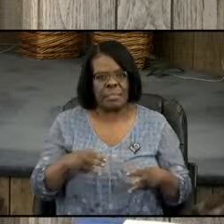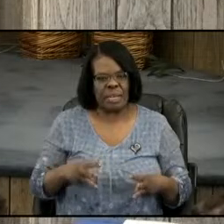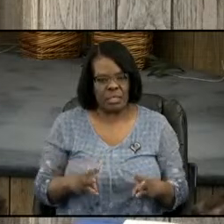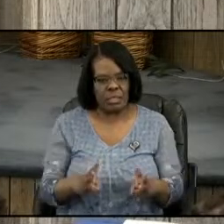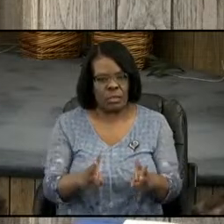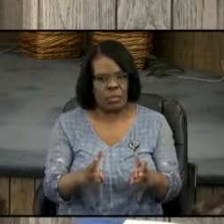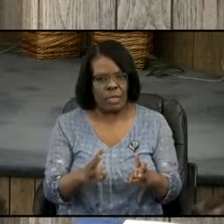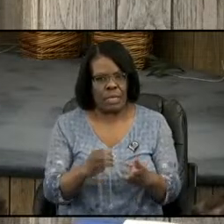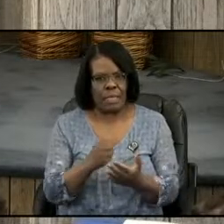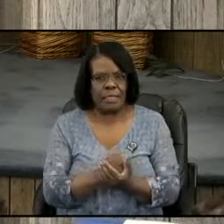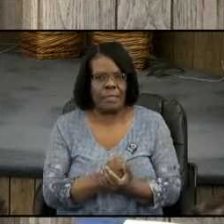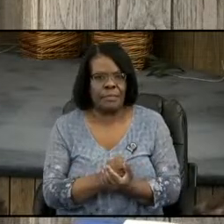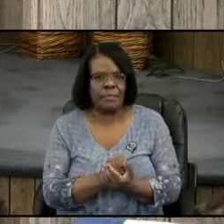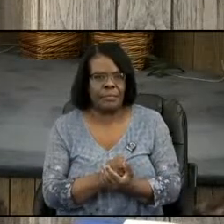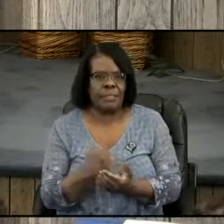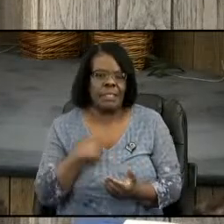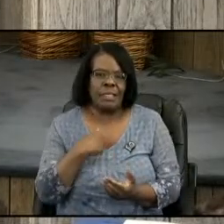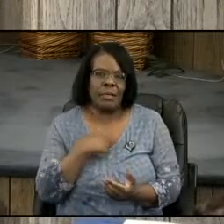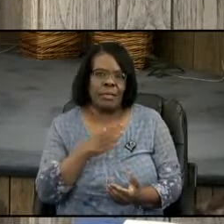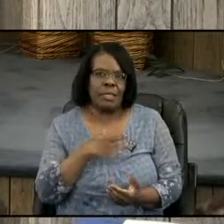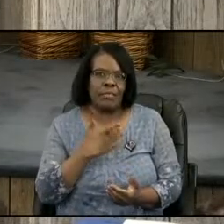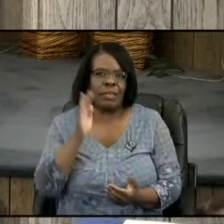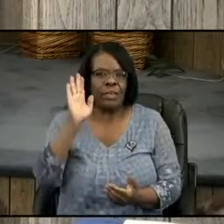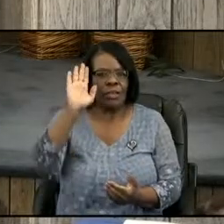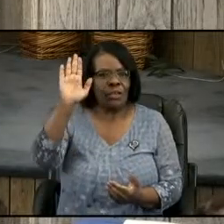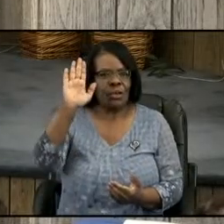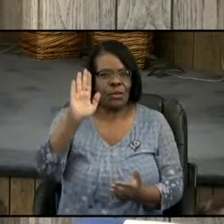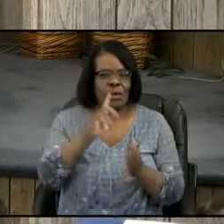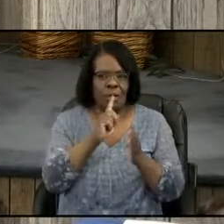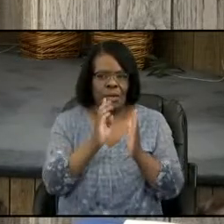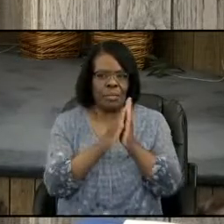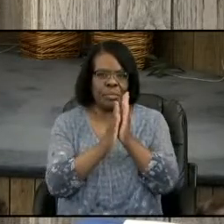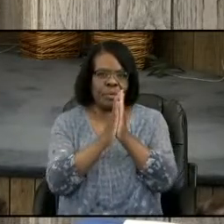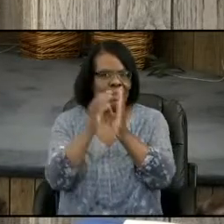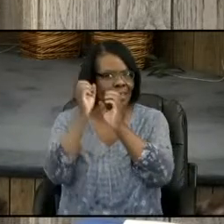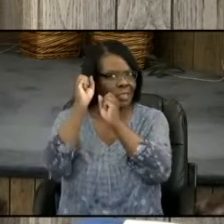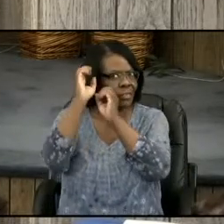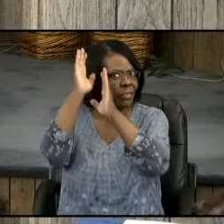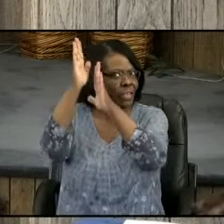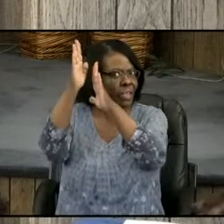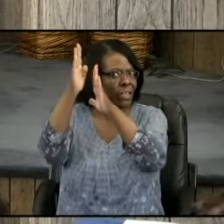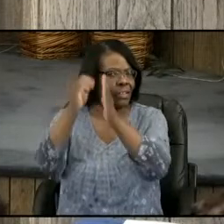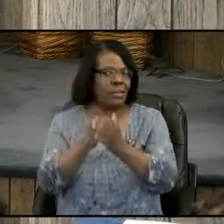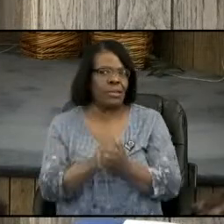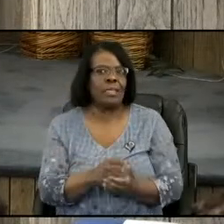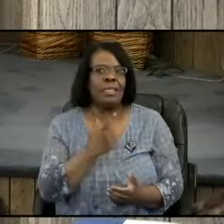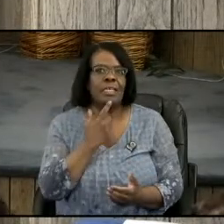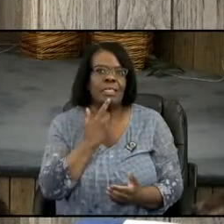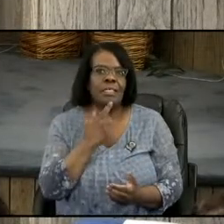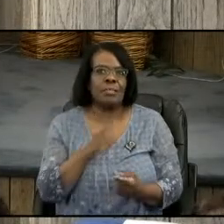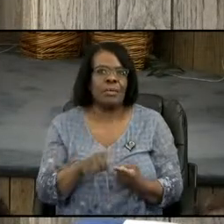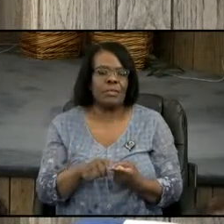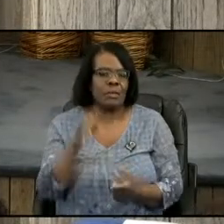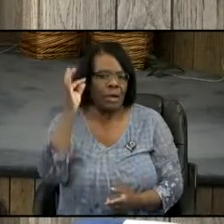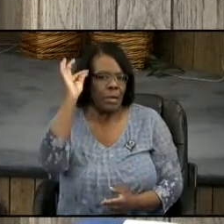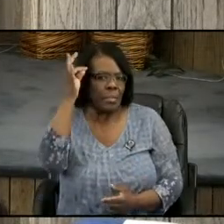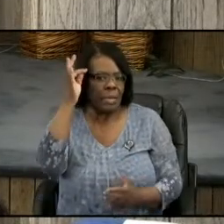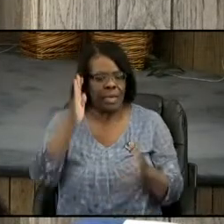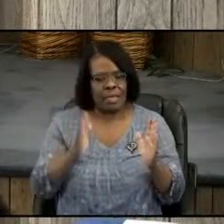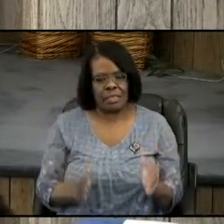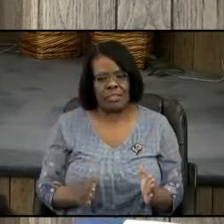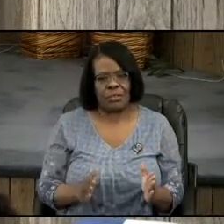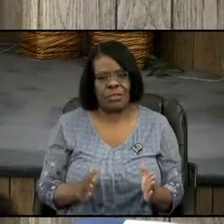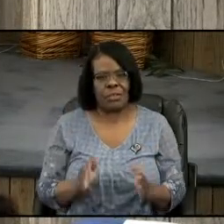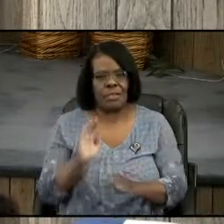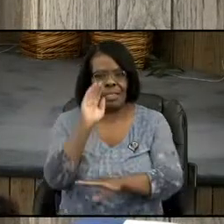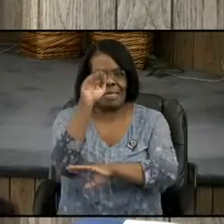Father, night after night. We felt your presence there, Father, that you spoke through our pastor night after night. But, Father, I hope that what